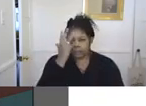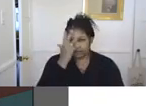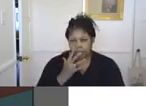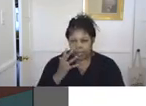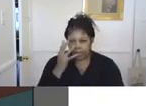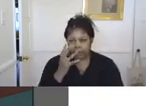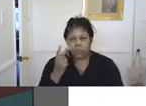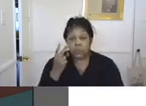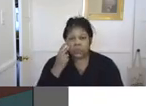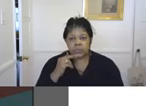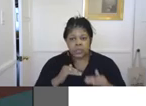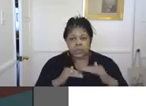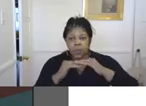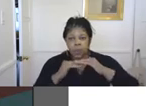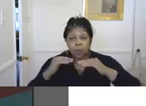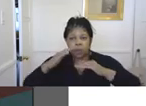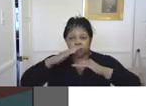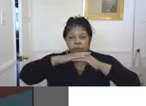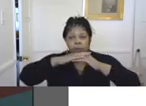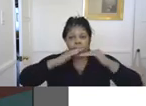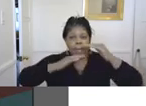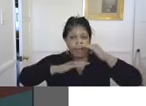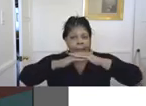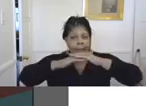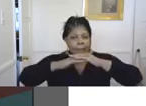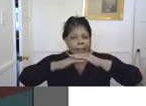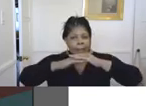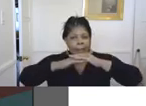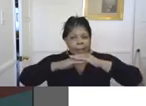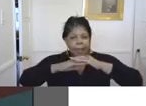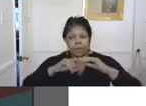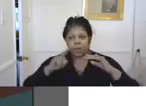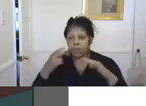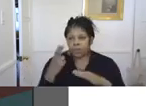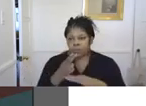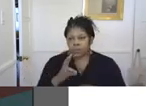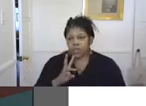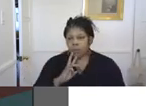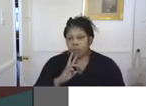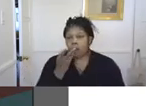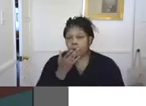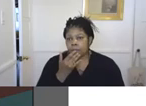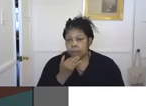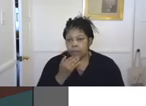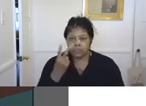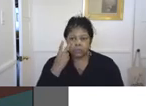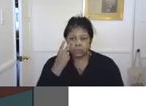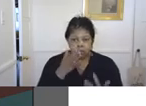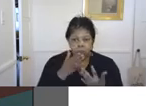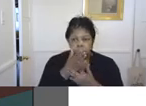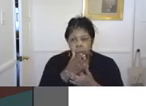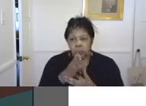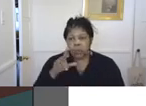overlap and the way you would see it if you were working in watercolors or with transparent, translucent paints,